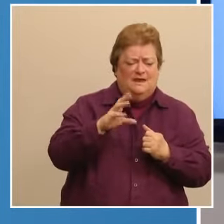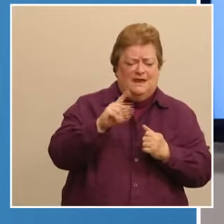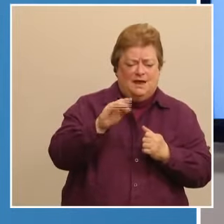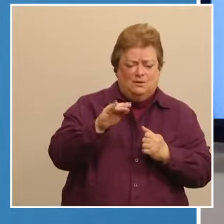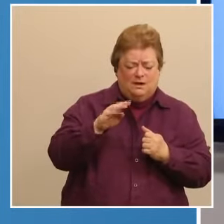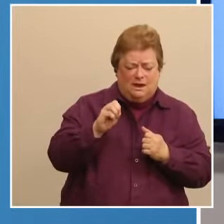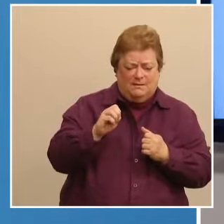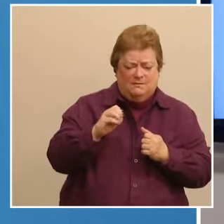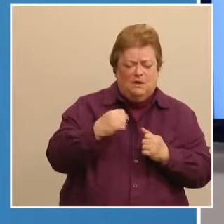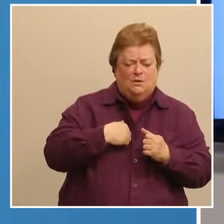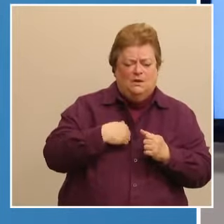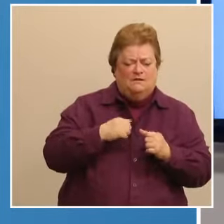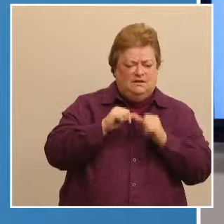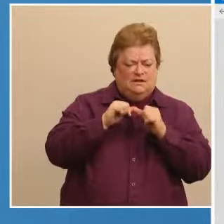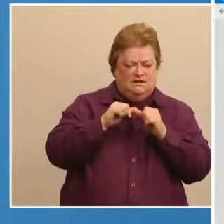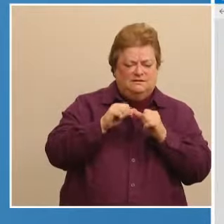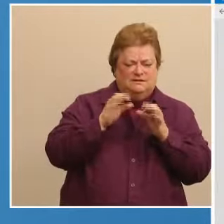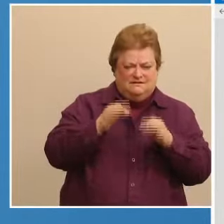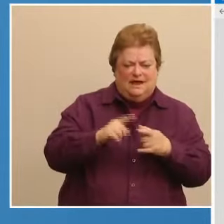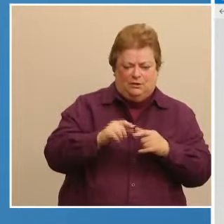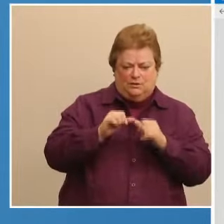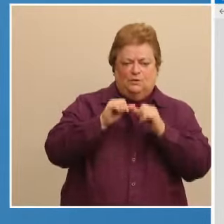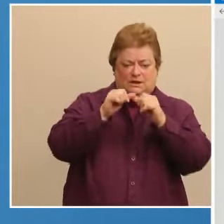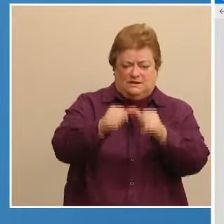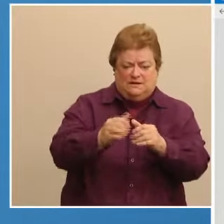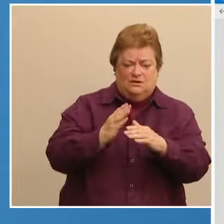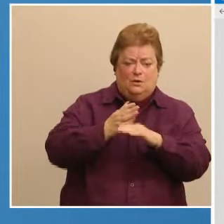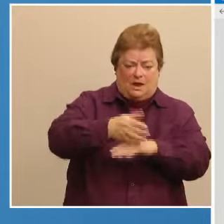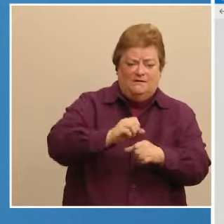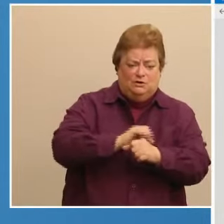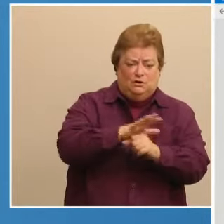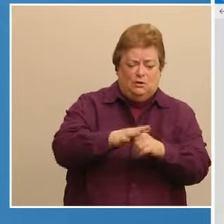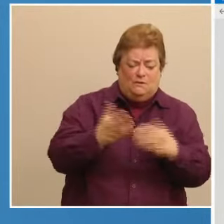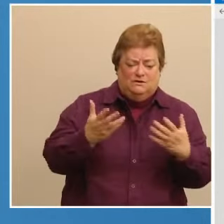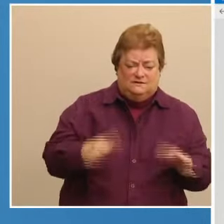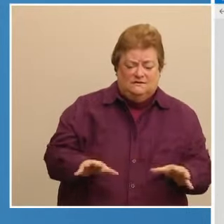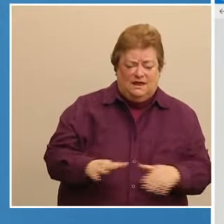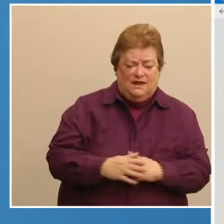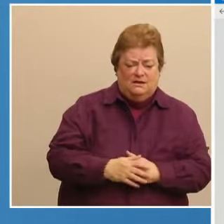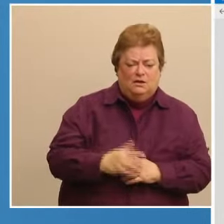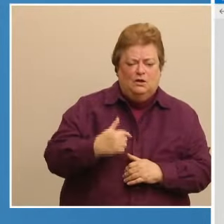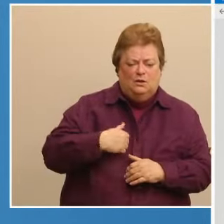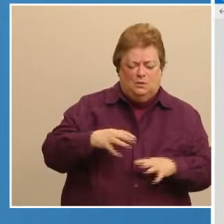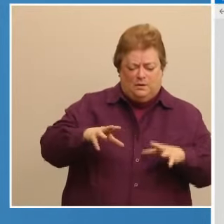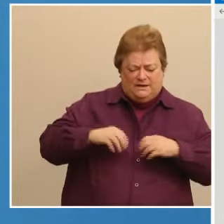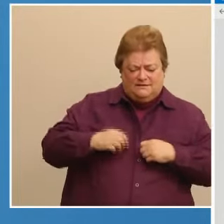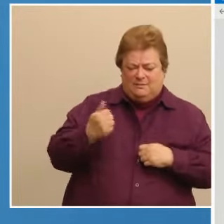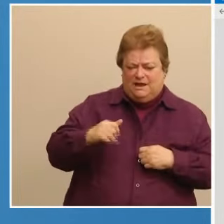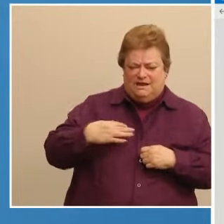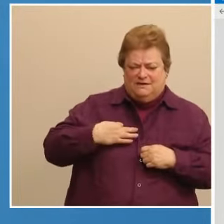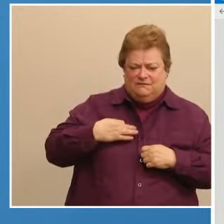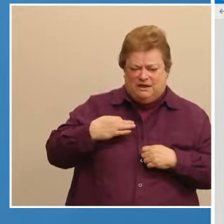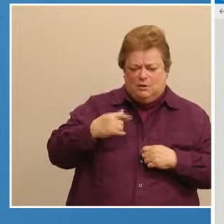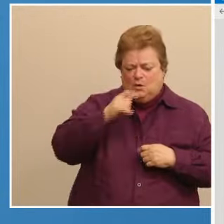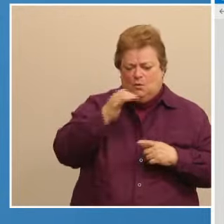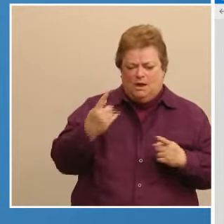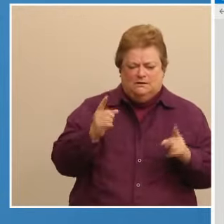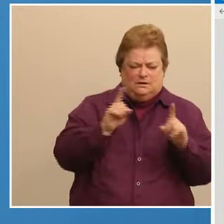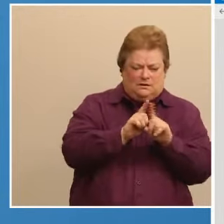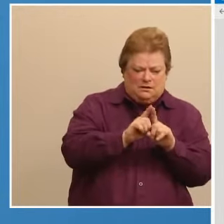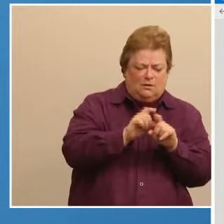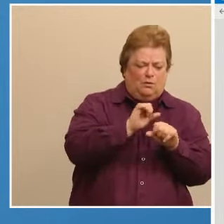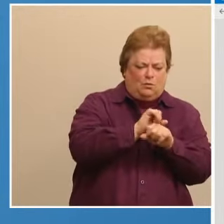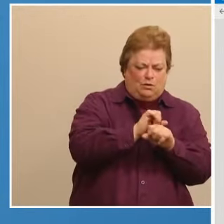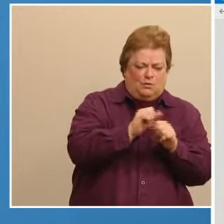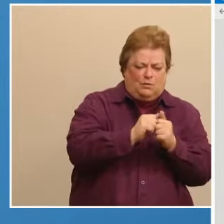project that we've decided to continue it even post-COVID. Now, what we do is we accept volunteers who would like to be paired with a senior, and